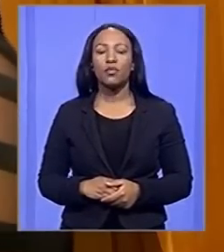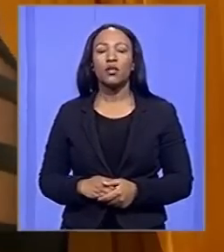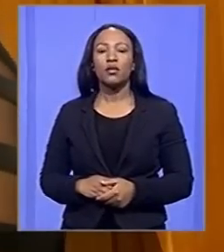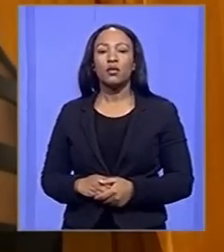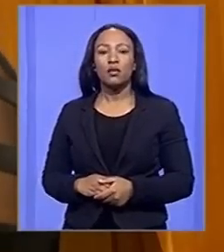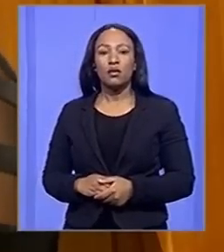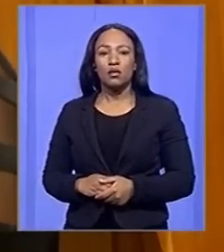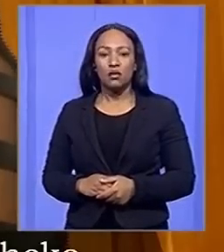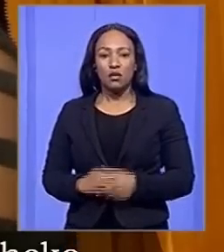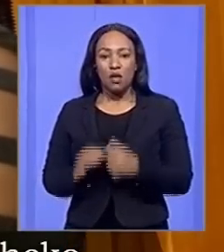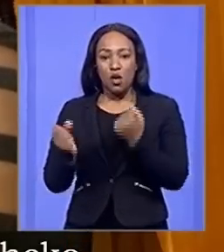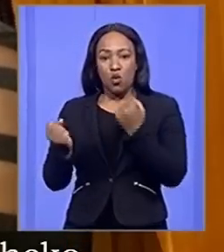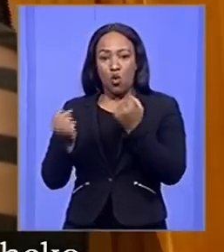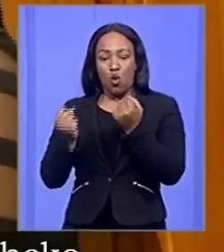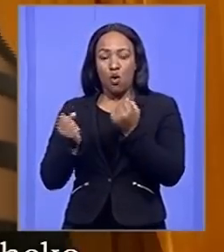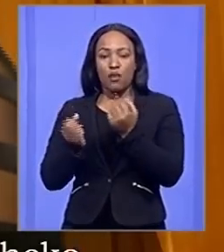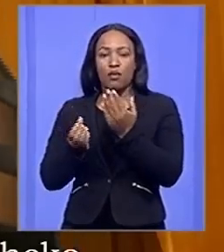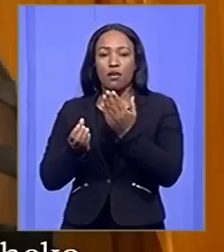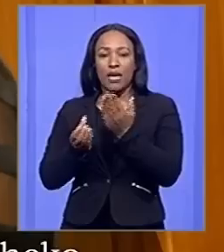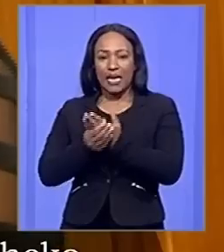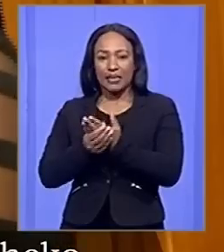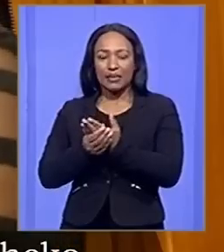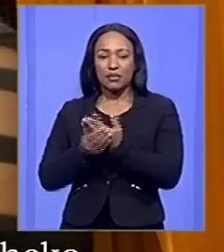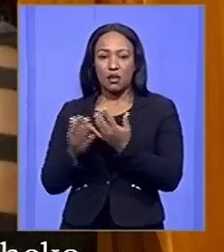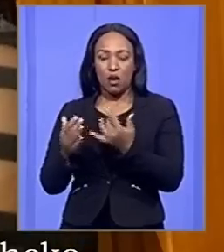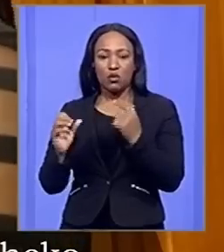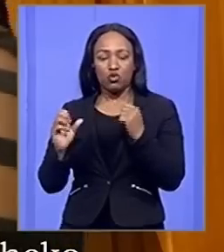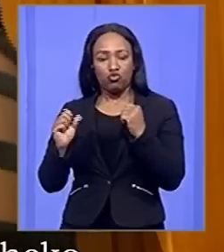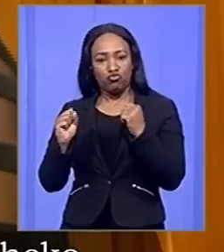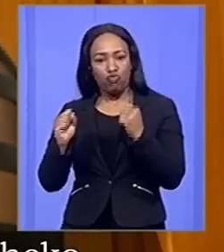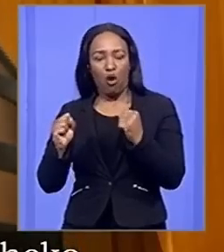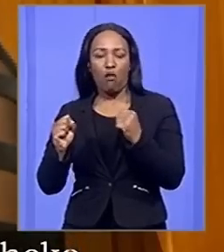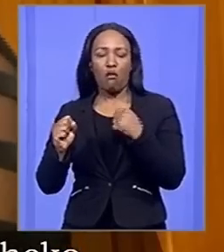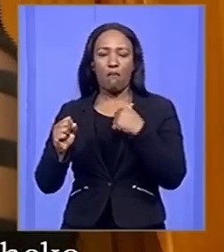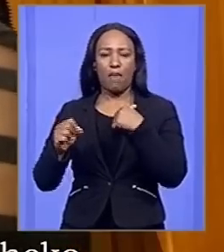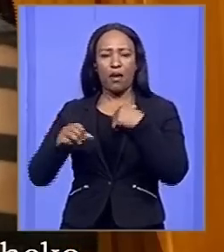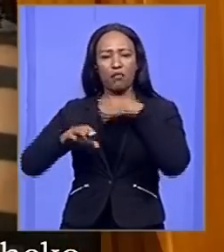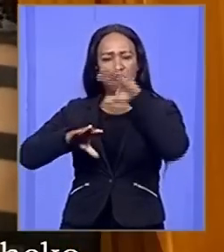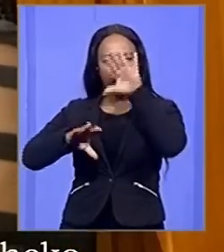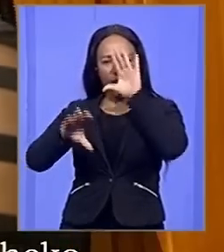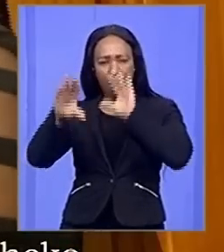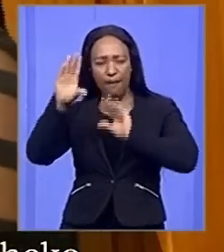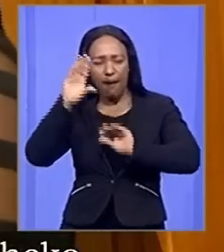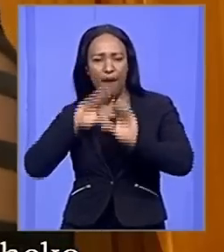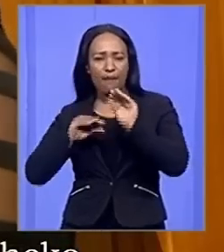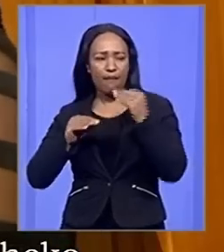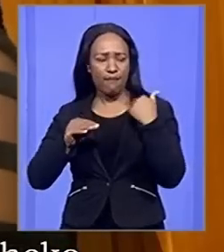grown. I've become stronger. I've learned to